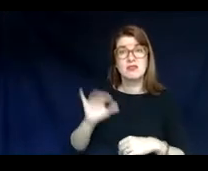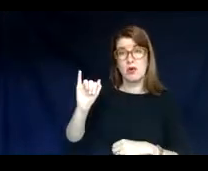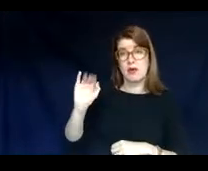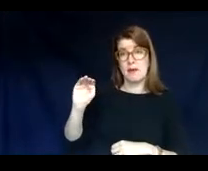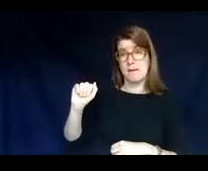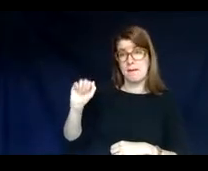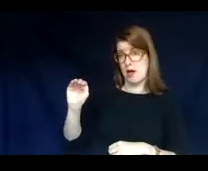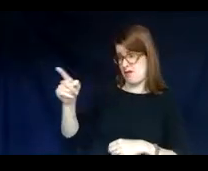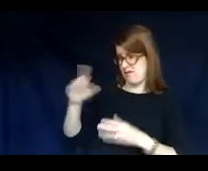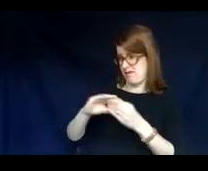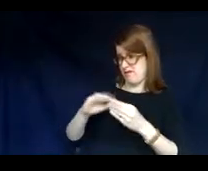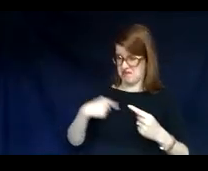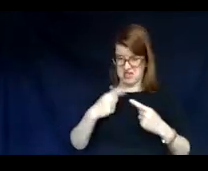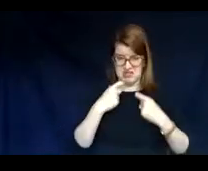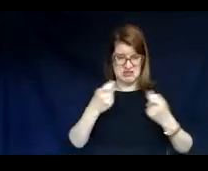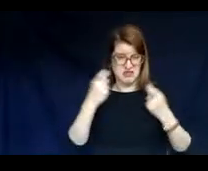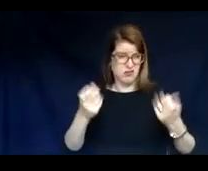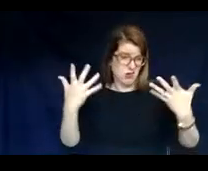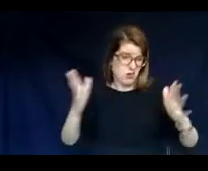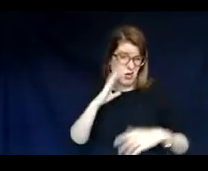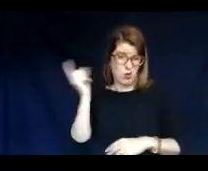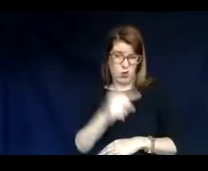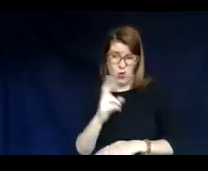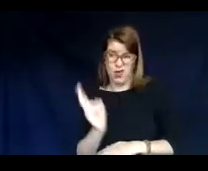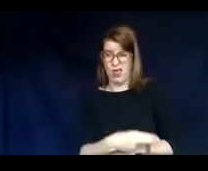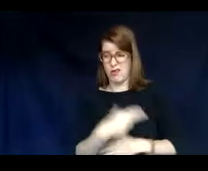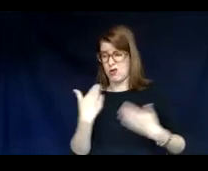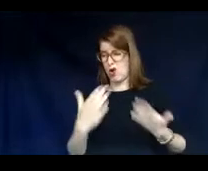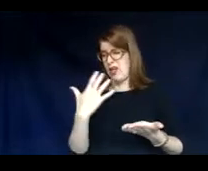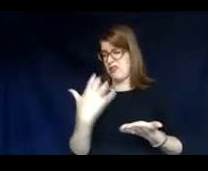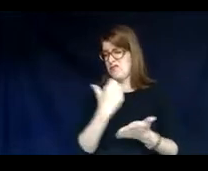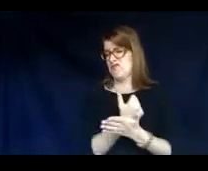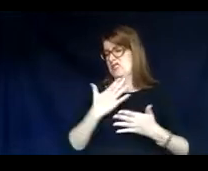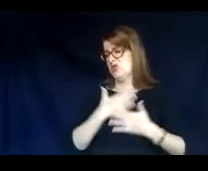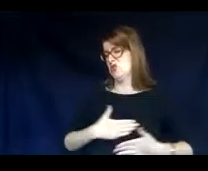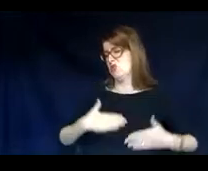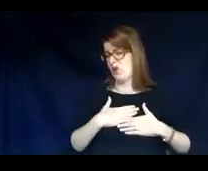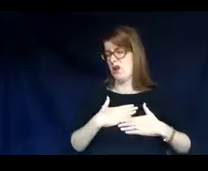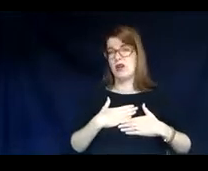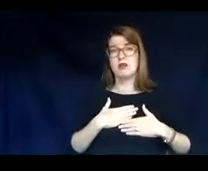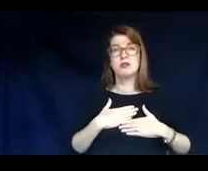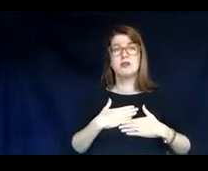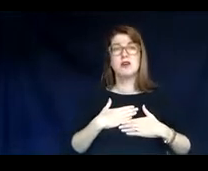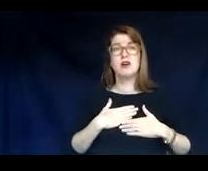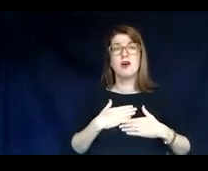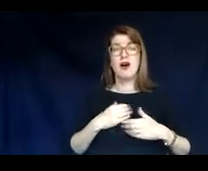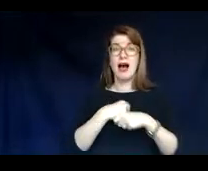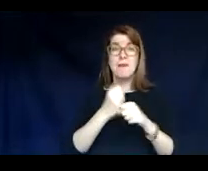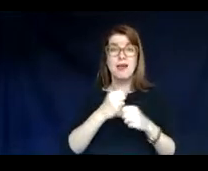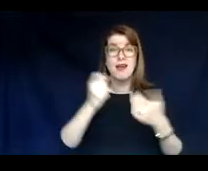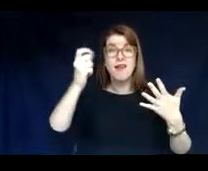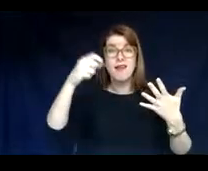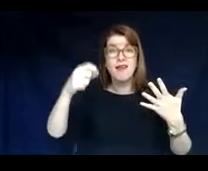guy, and if I'm already going to hell, I might as well enjoy it. So I made this mental checklist of doing